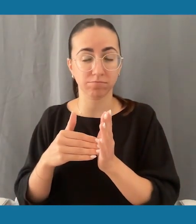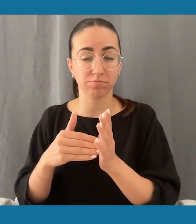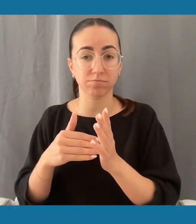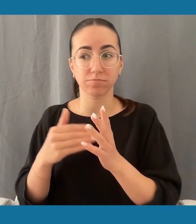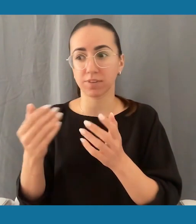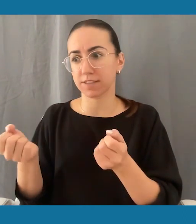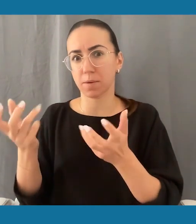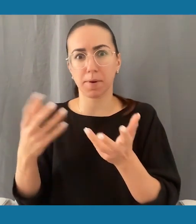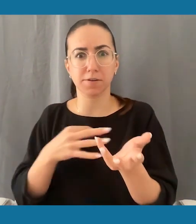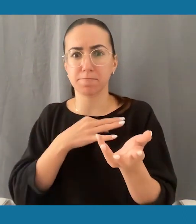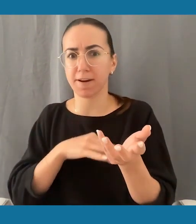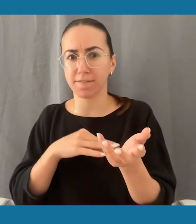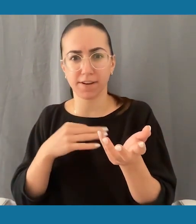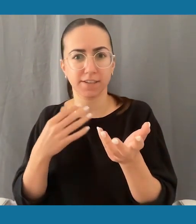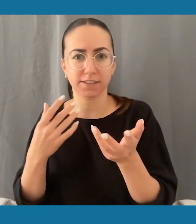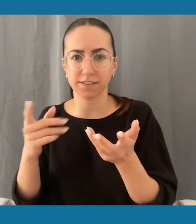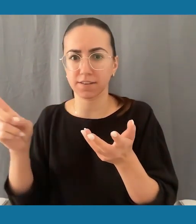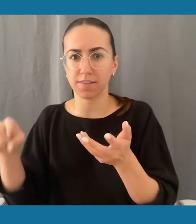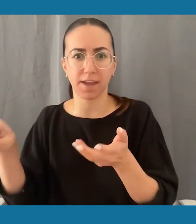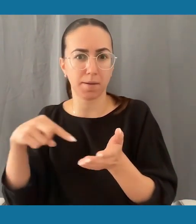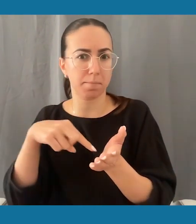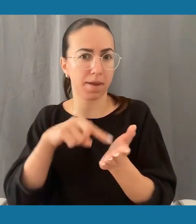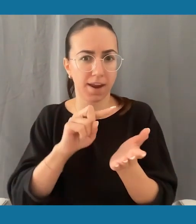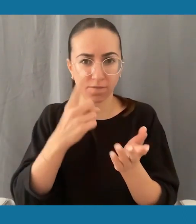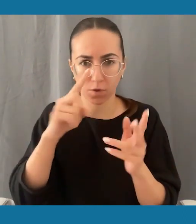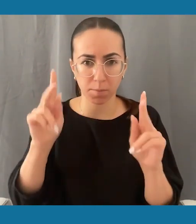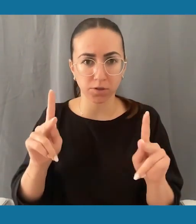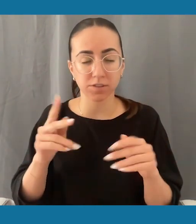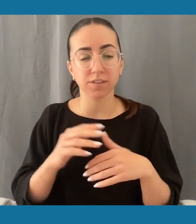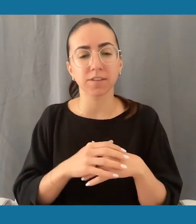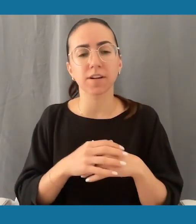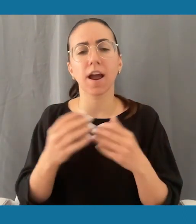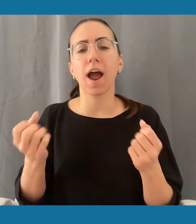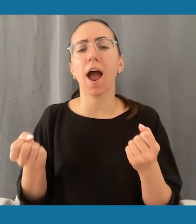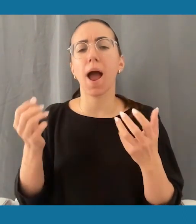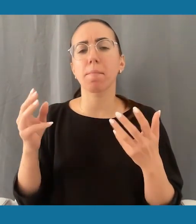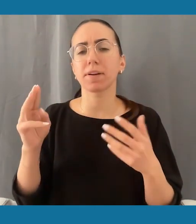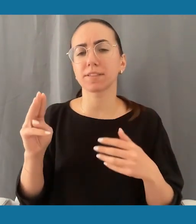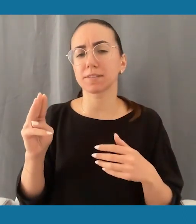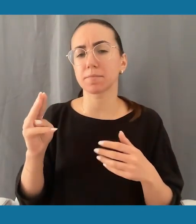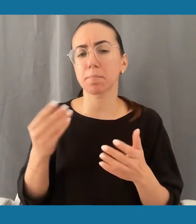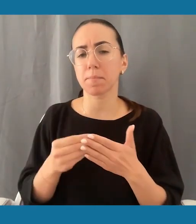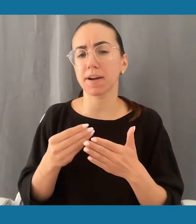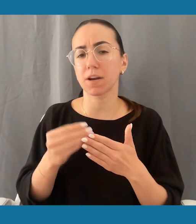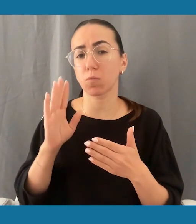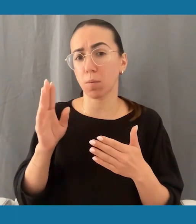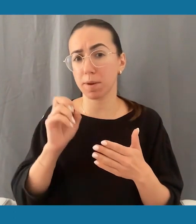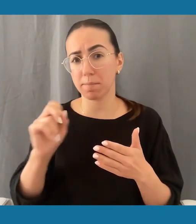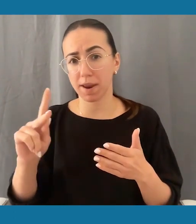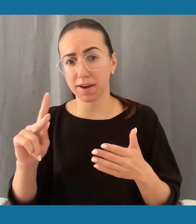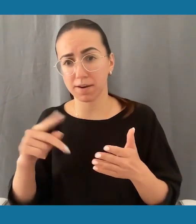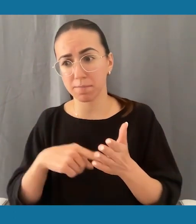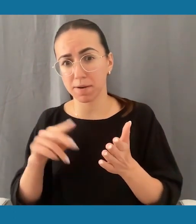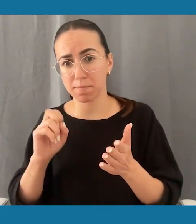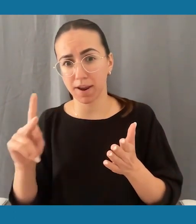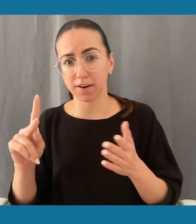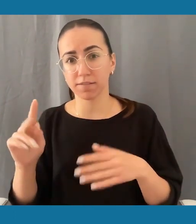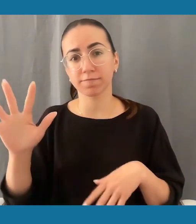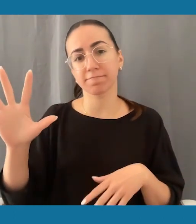they paid during the individual's lifetime, how much money will Medicaid be paid back from this trust? The answer is